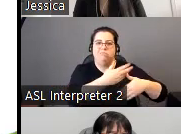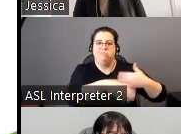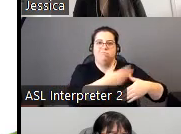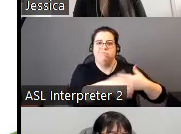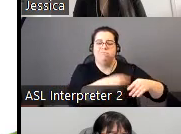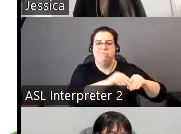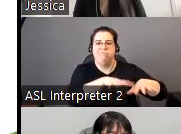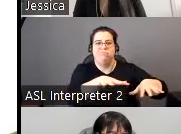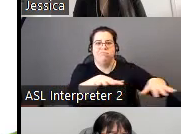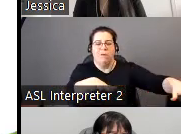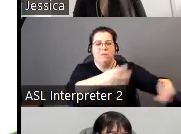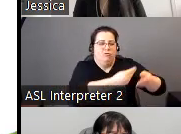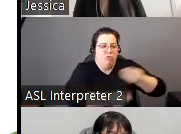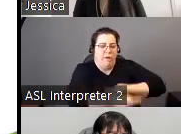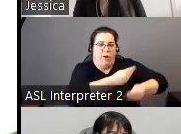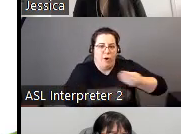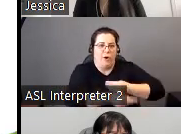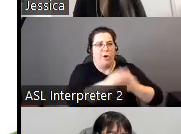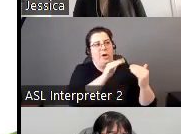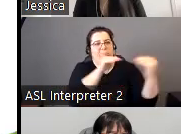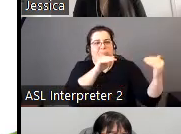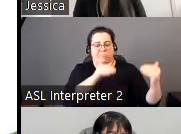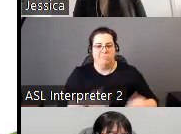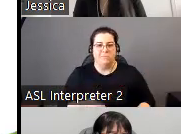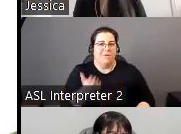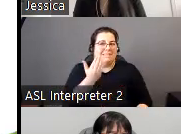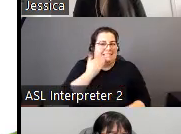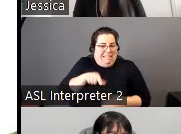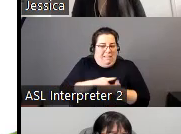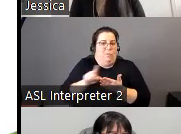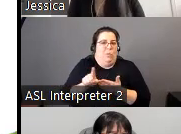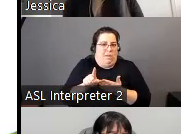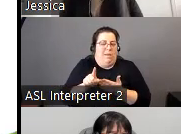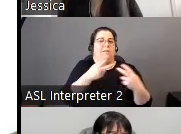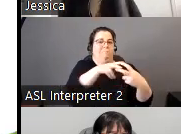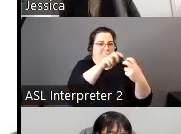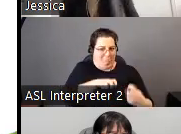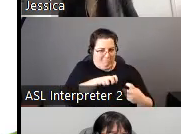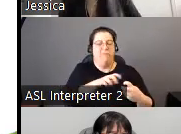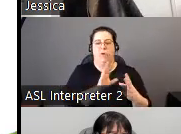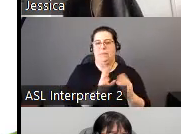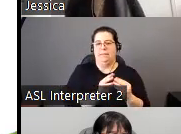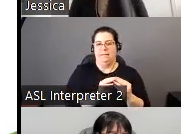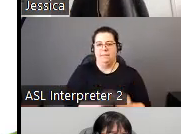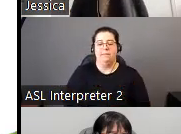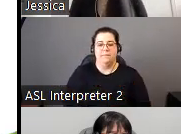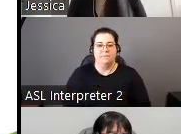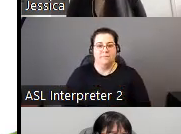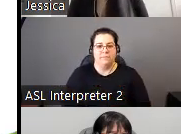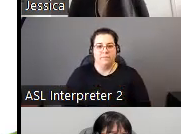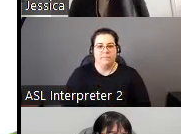share and exchange. And we had a meeting just this week, and one of the conversation was, well, I am updating